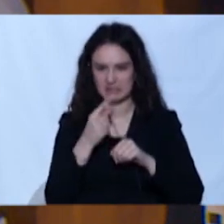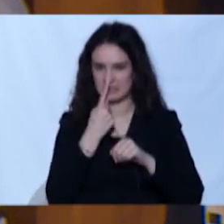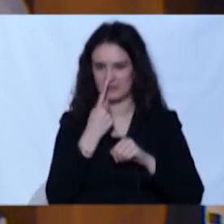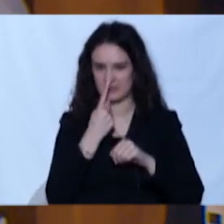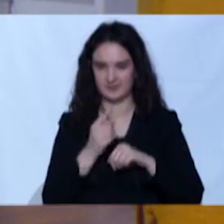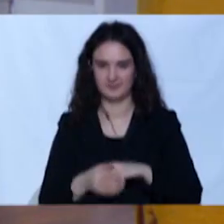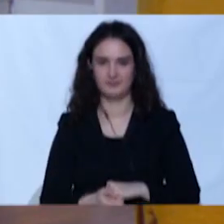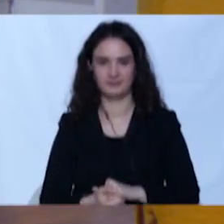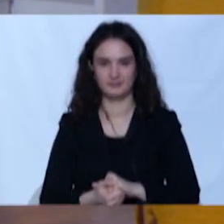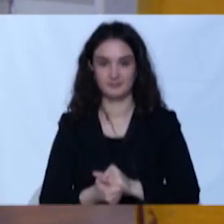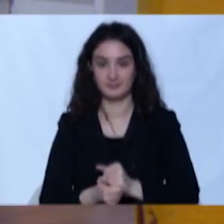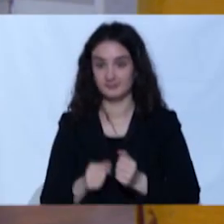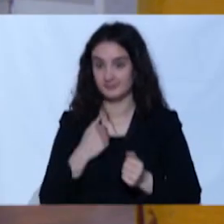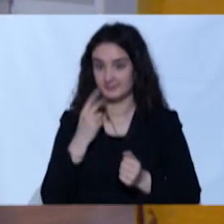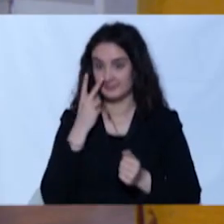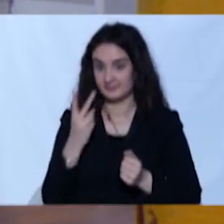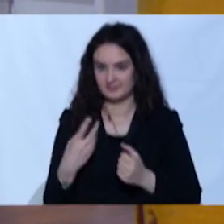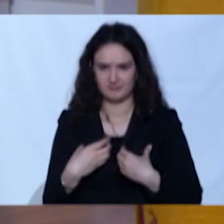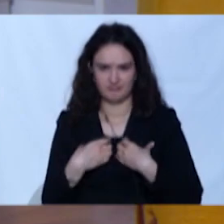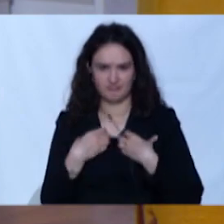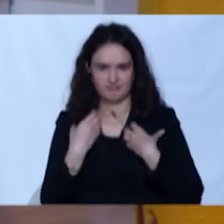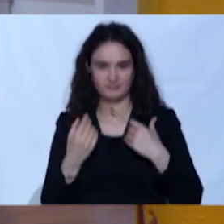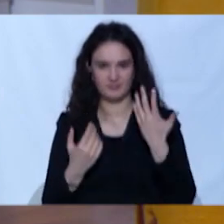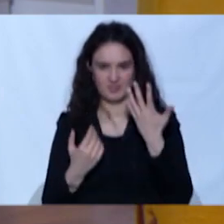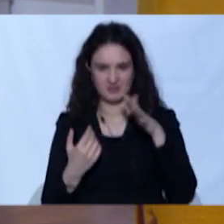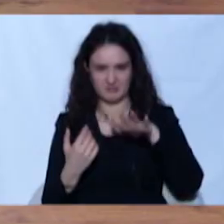nose. I want to see his terrible toes.